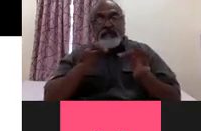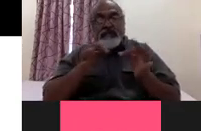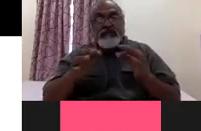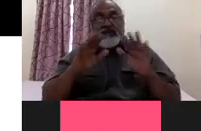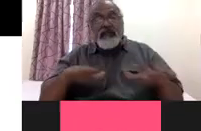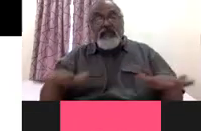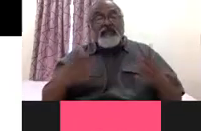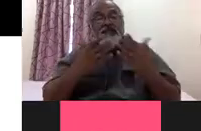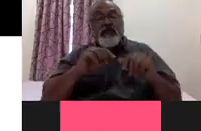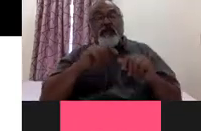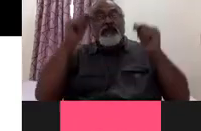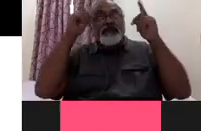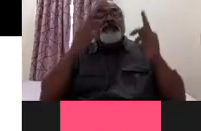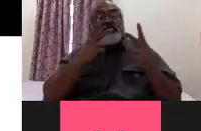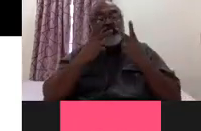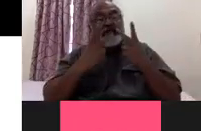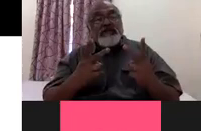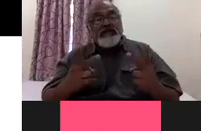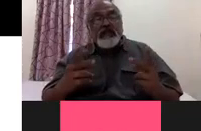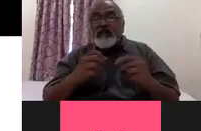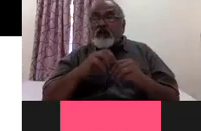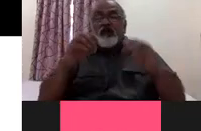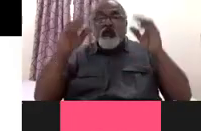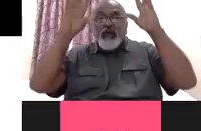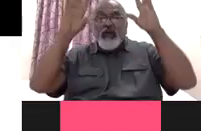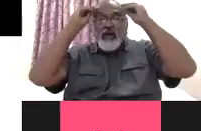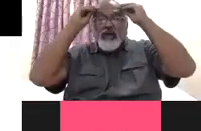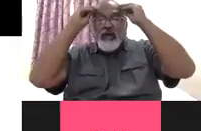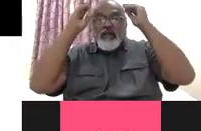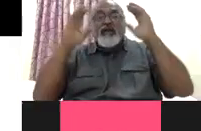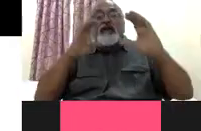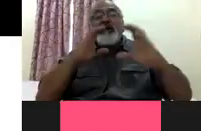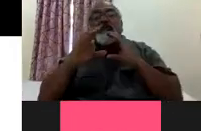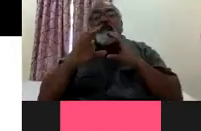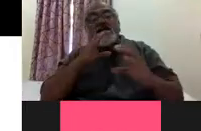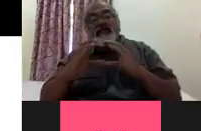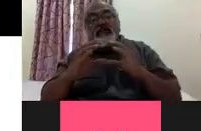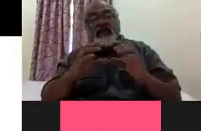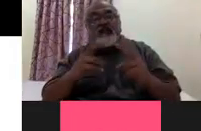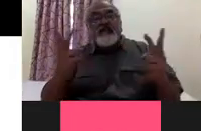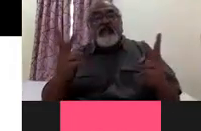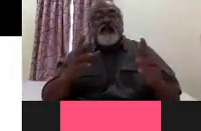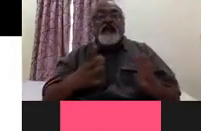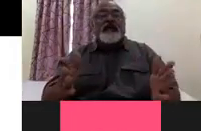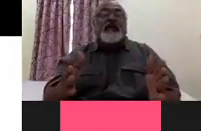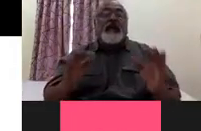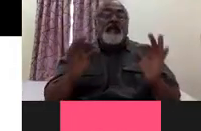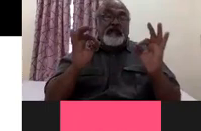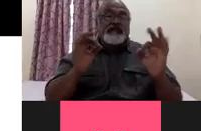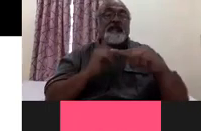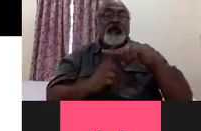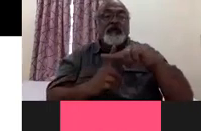with disability in this group as well. So they are going to learn and they are going to communicate with their friend. And I think this is the way, this is the only way we